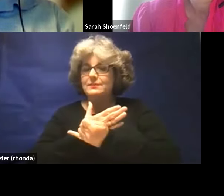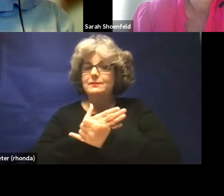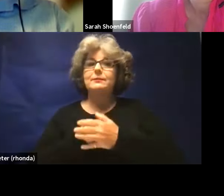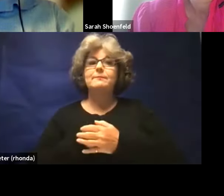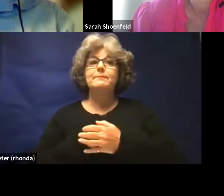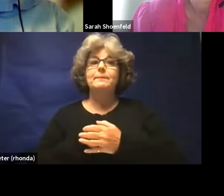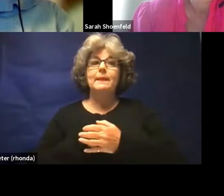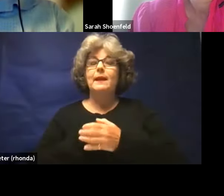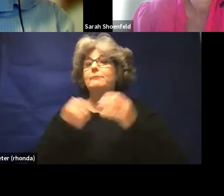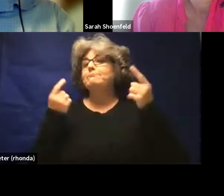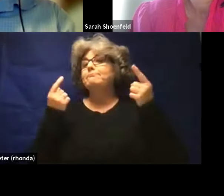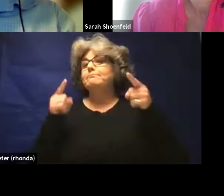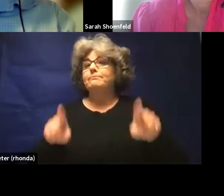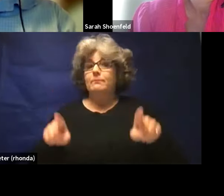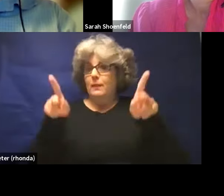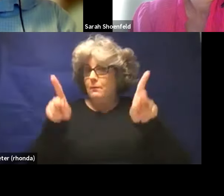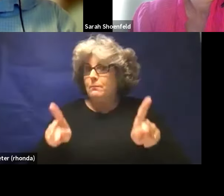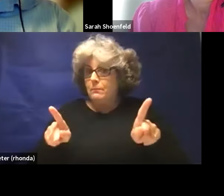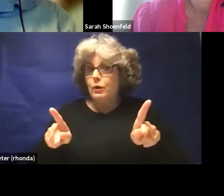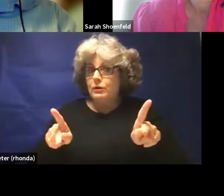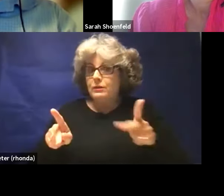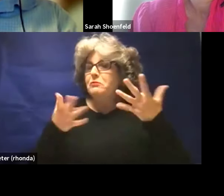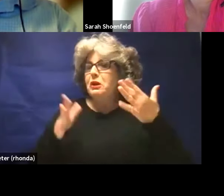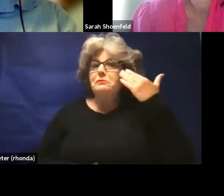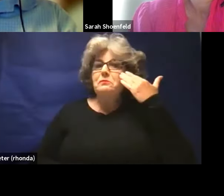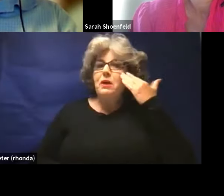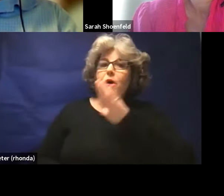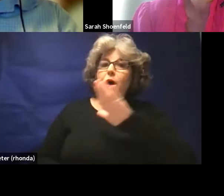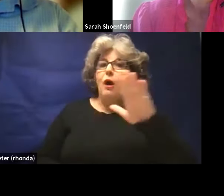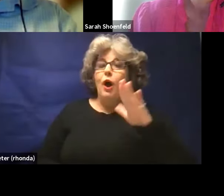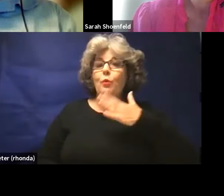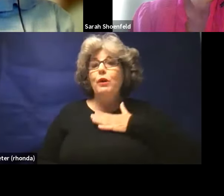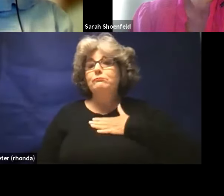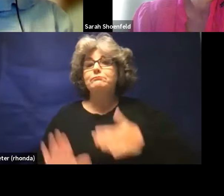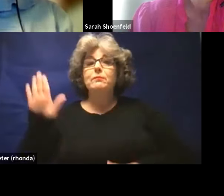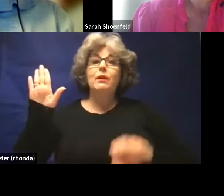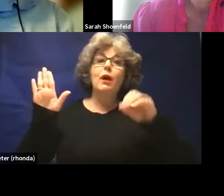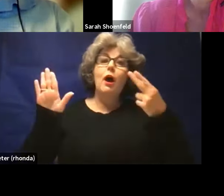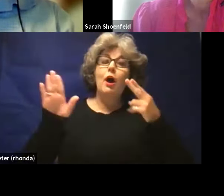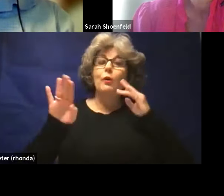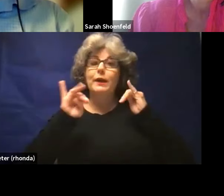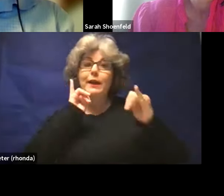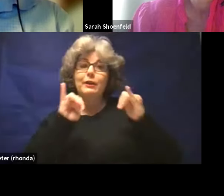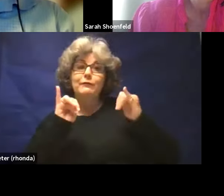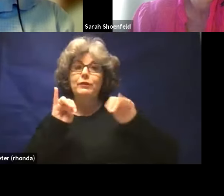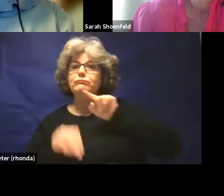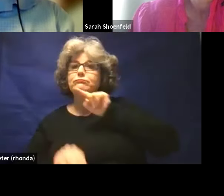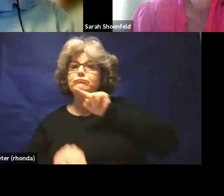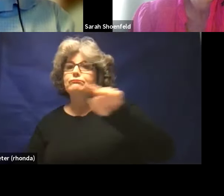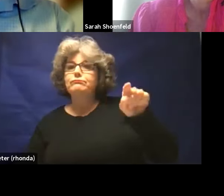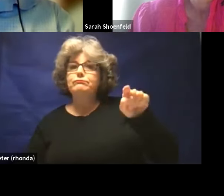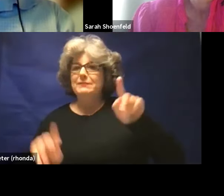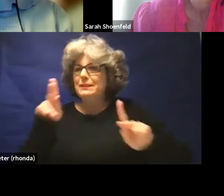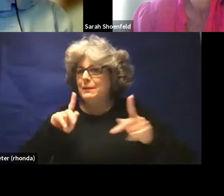and invariably someone we already know will say, "Oh, you should also interview these other people, my